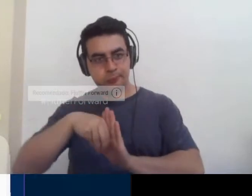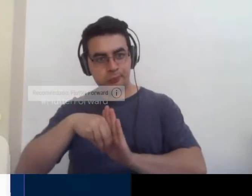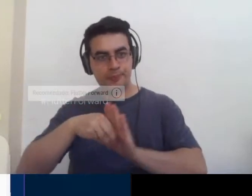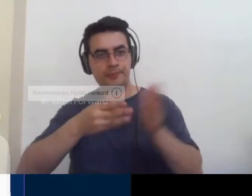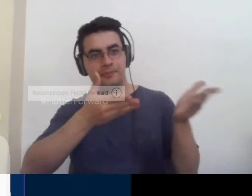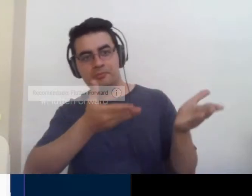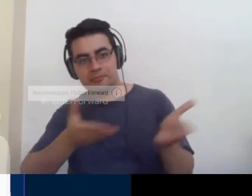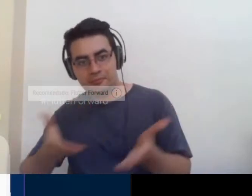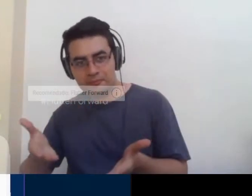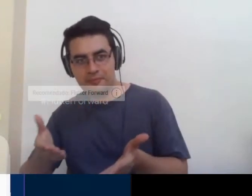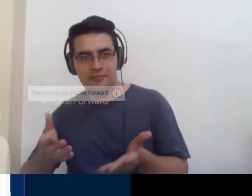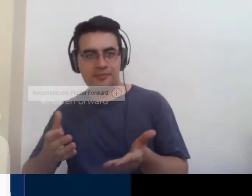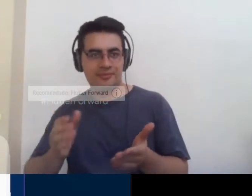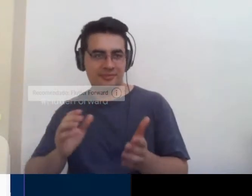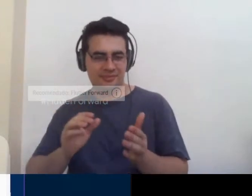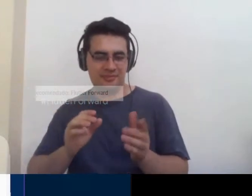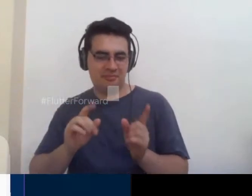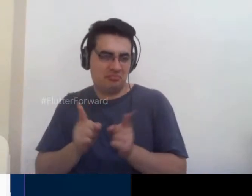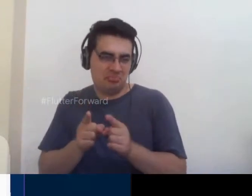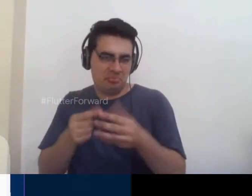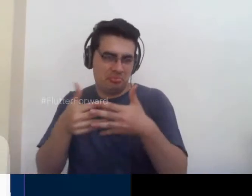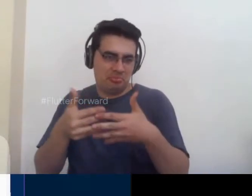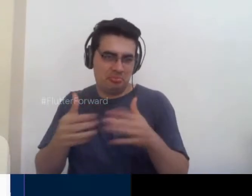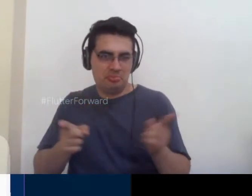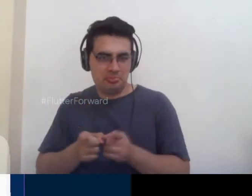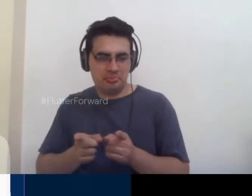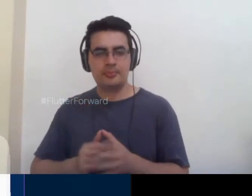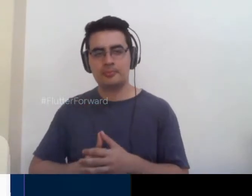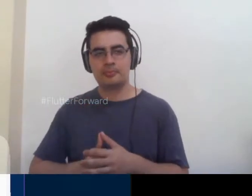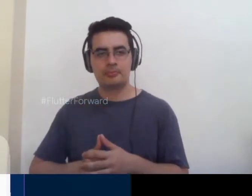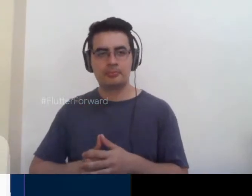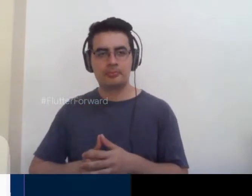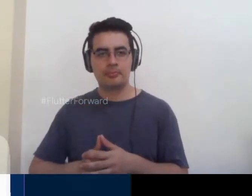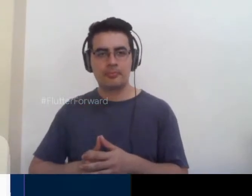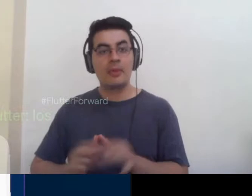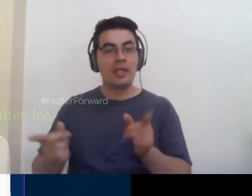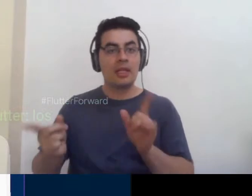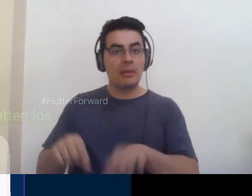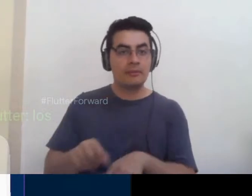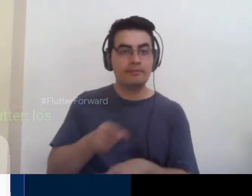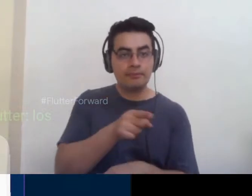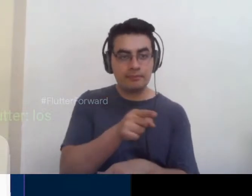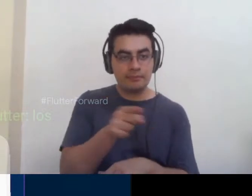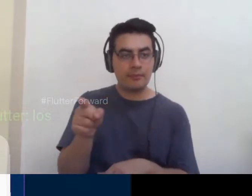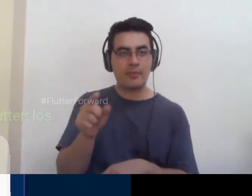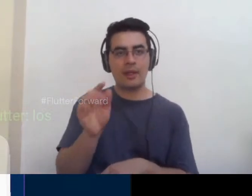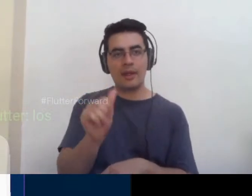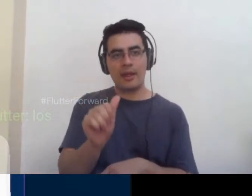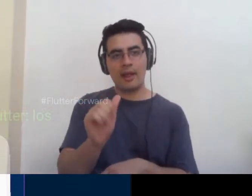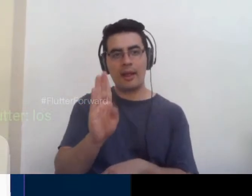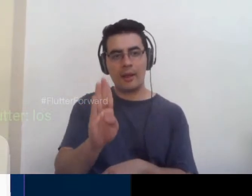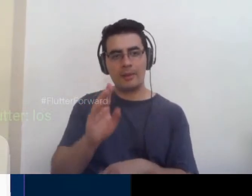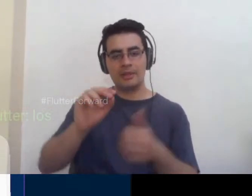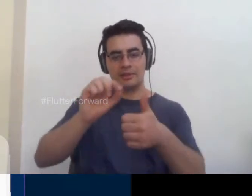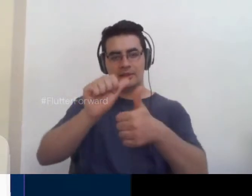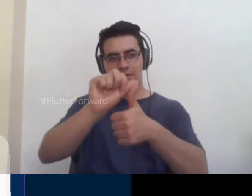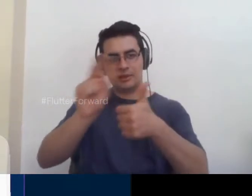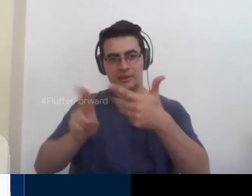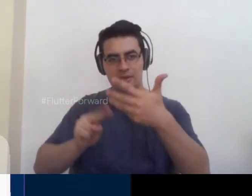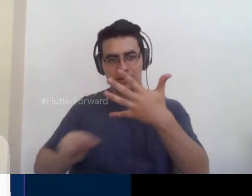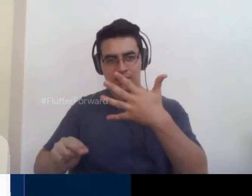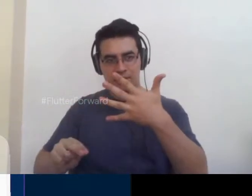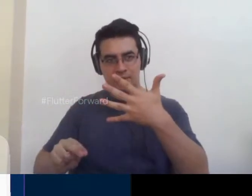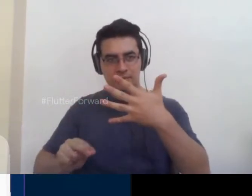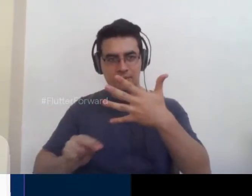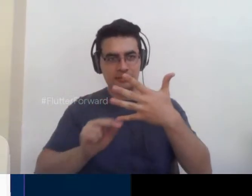also create a few other text widgets to hold our alphabet strings. Oh, and one other point for new Flutter devs, widgets